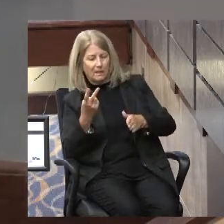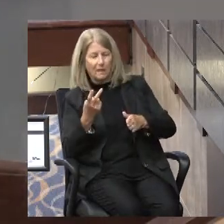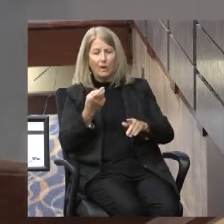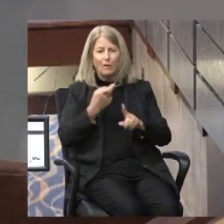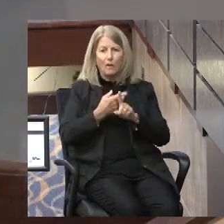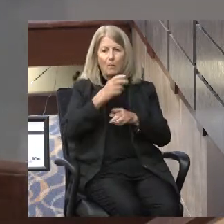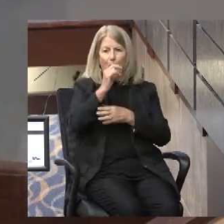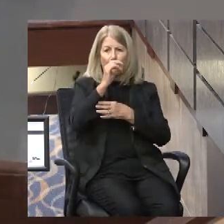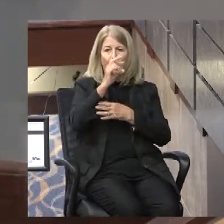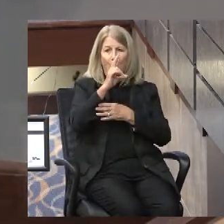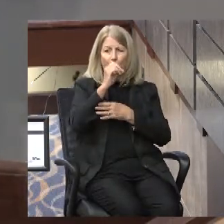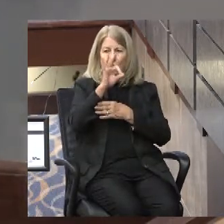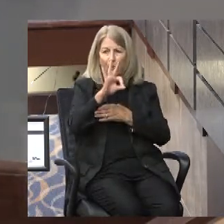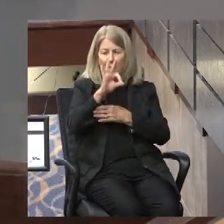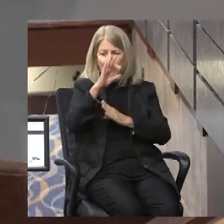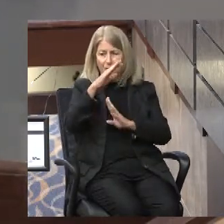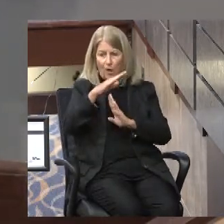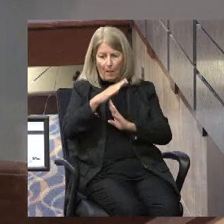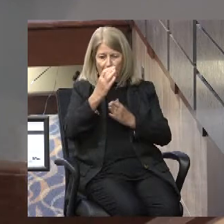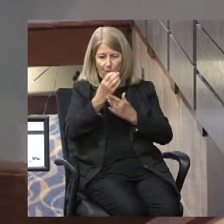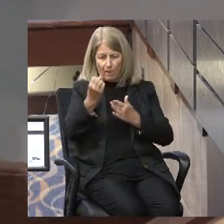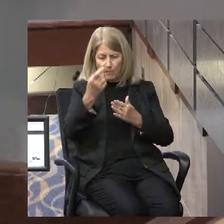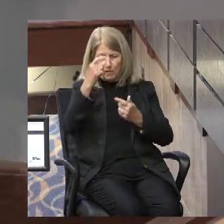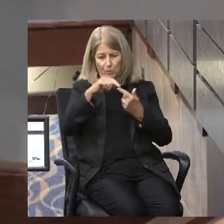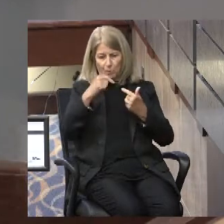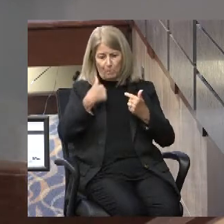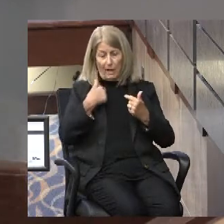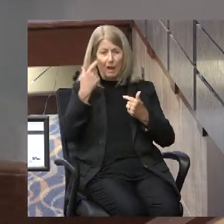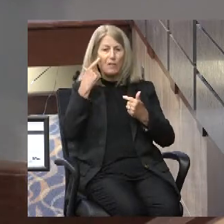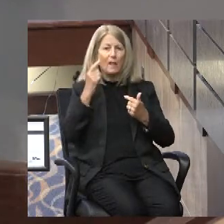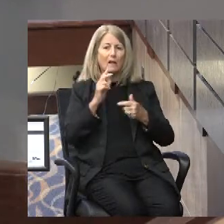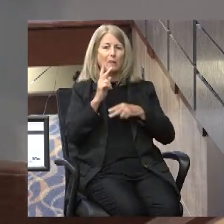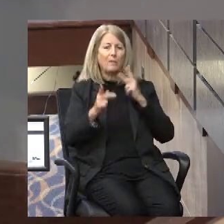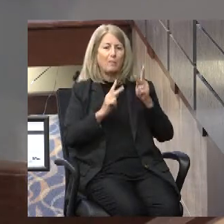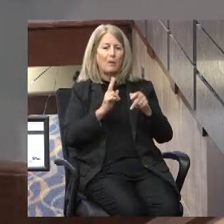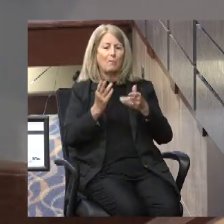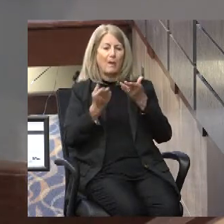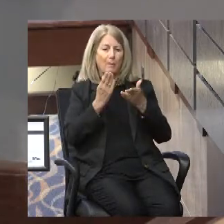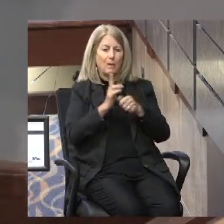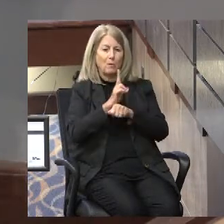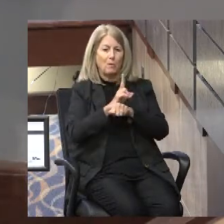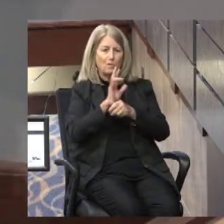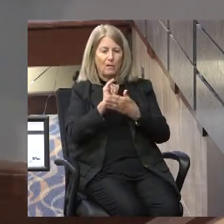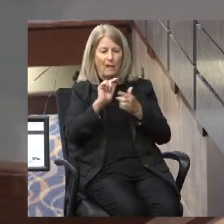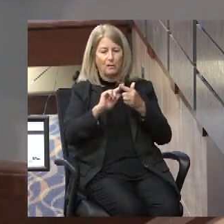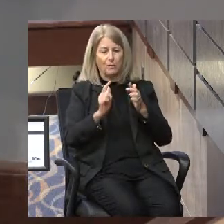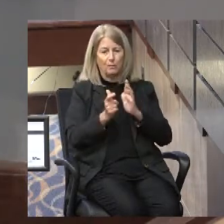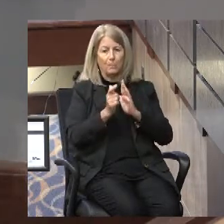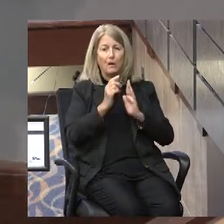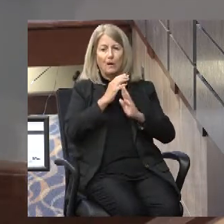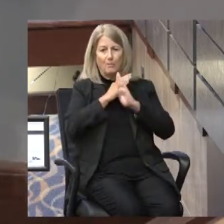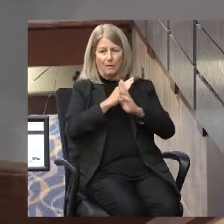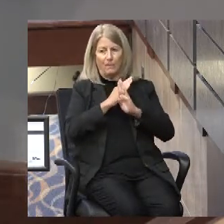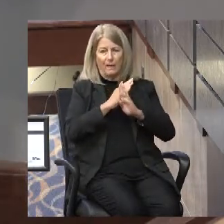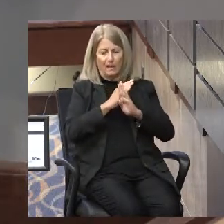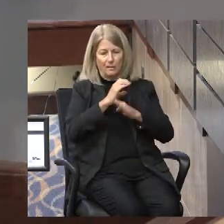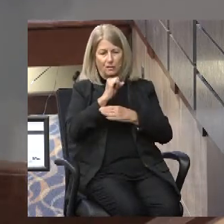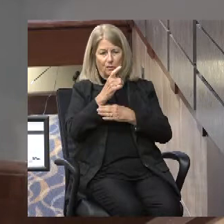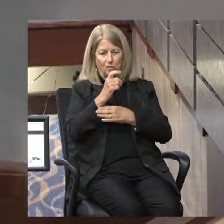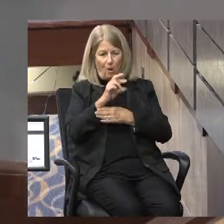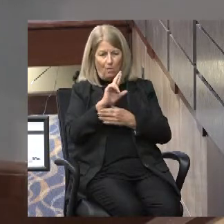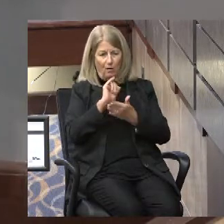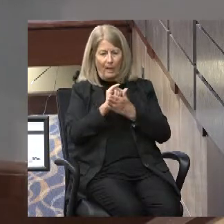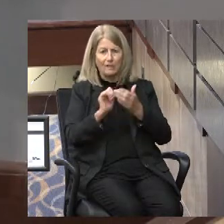equipment. To me, I would think that people might use this to try to prevent solar. So I think that's a dangerous clause